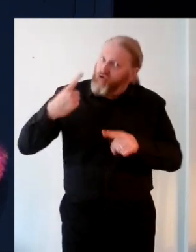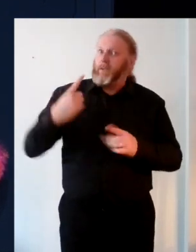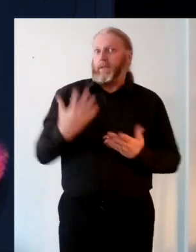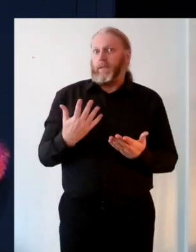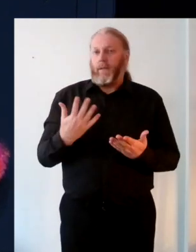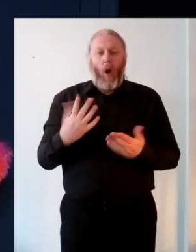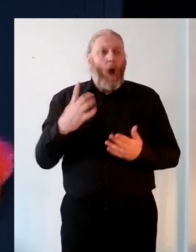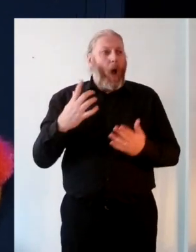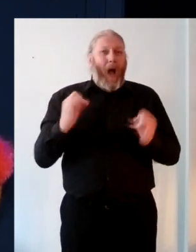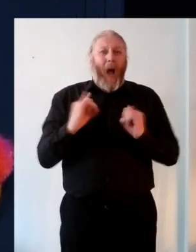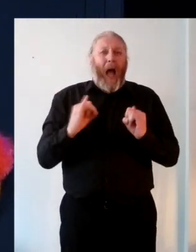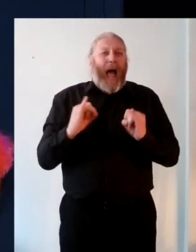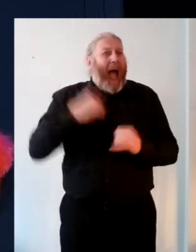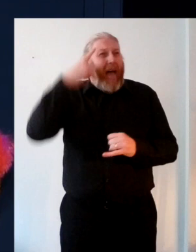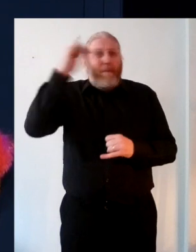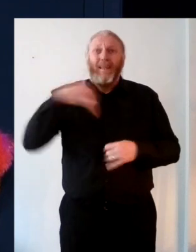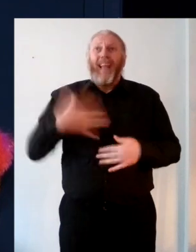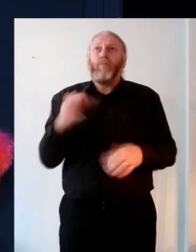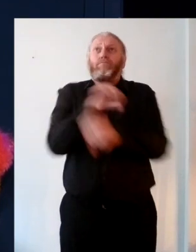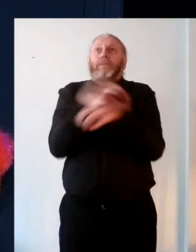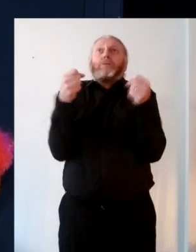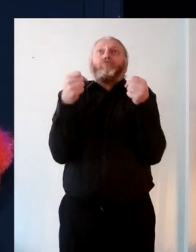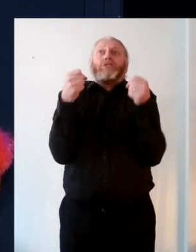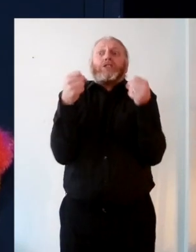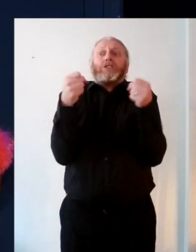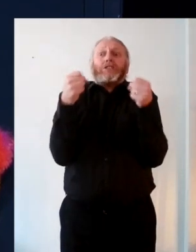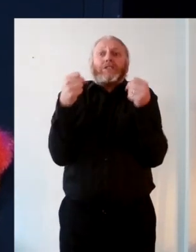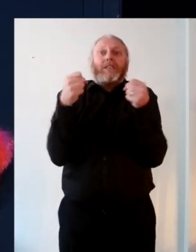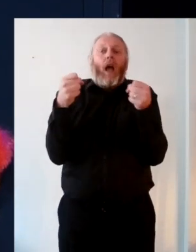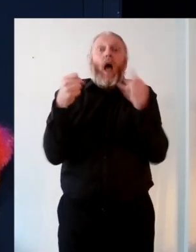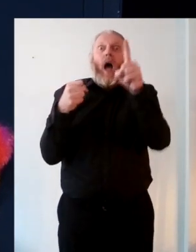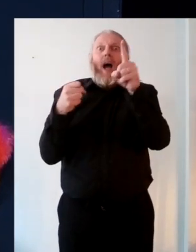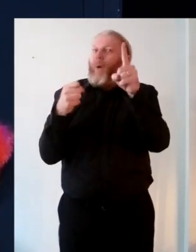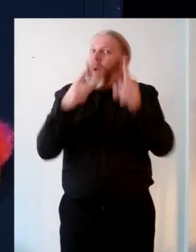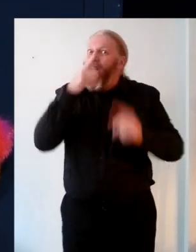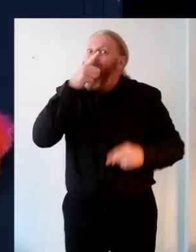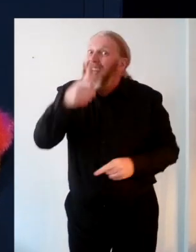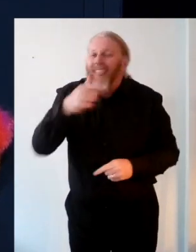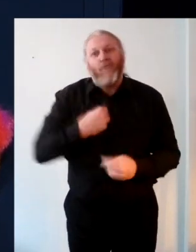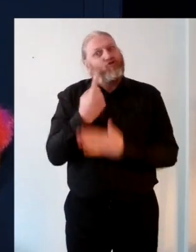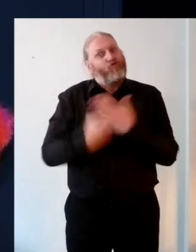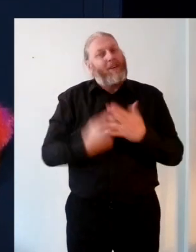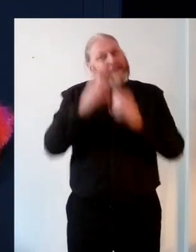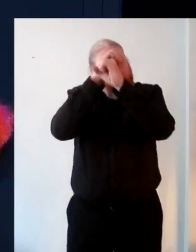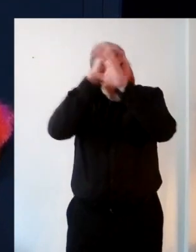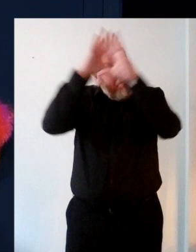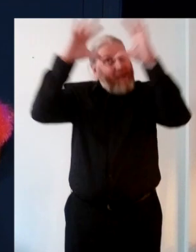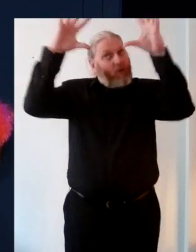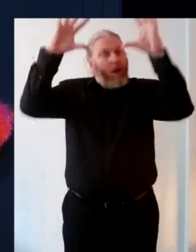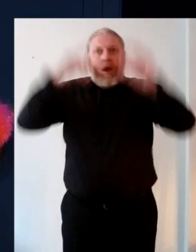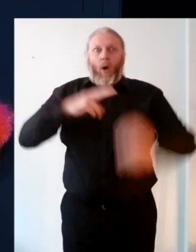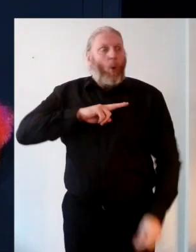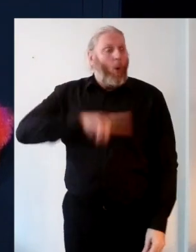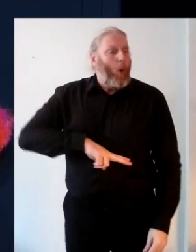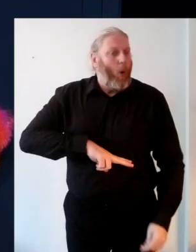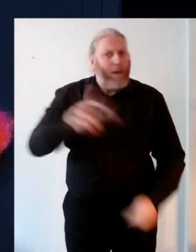emergency. Oh, no, I'm probably going to go to jail now or something like that. Luckily, it was all in my imagination. Phew, I'd